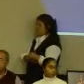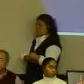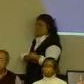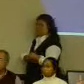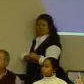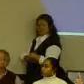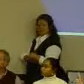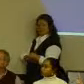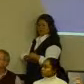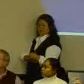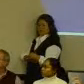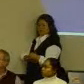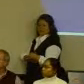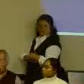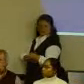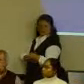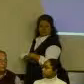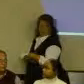Anyone else?